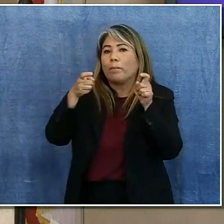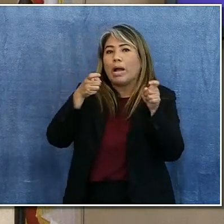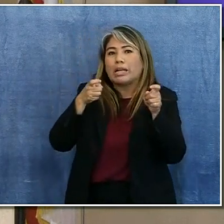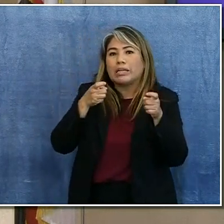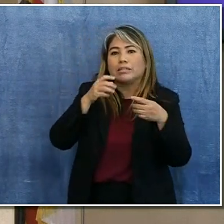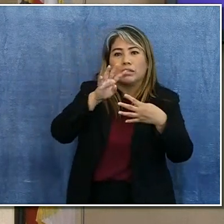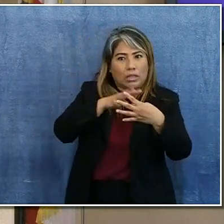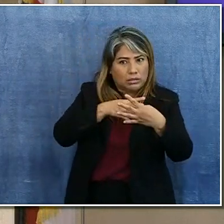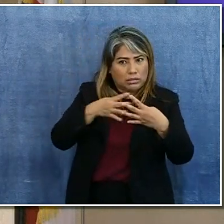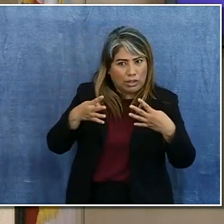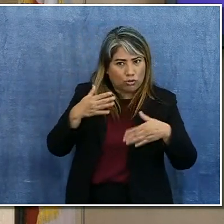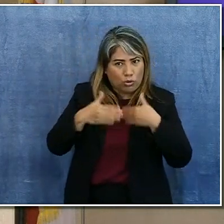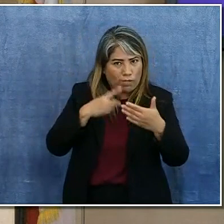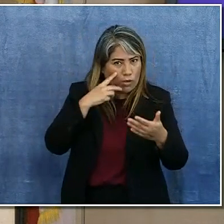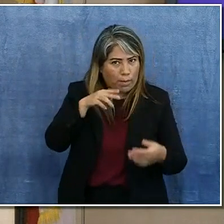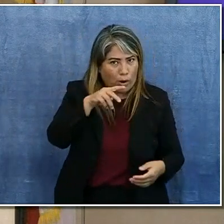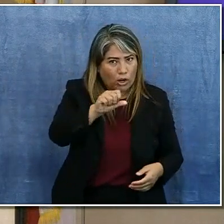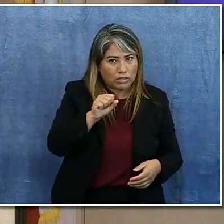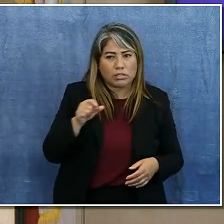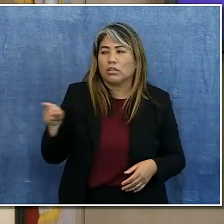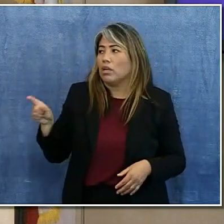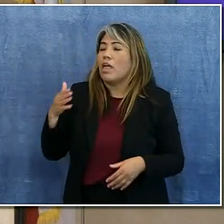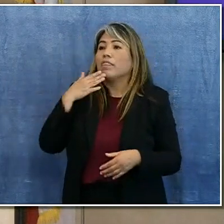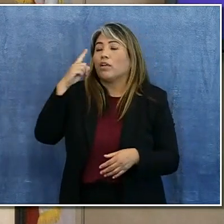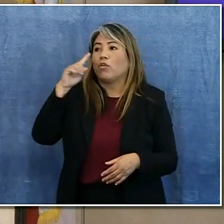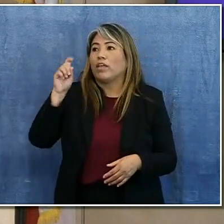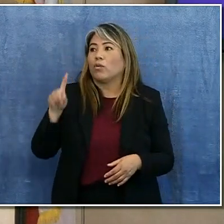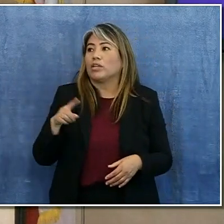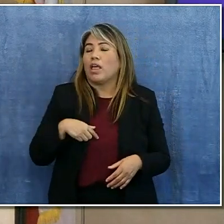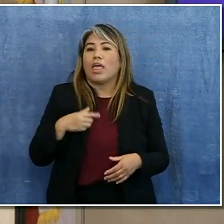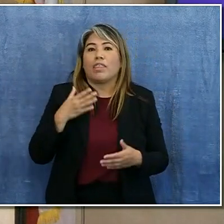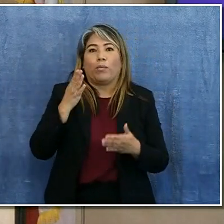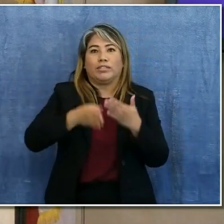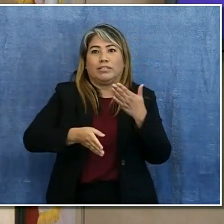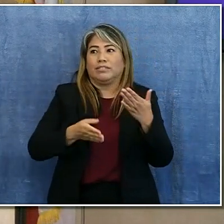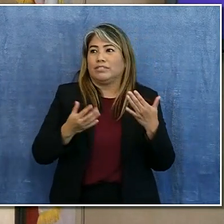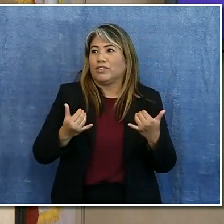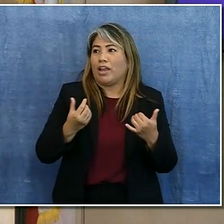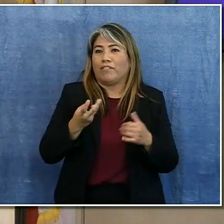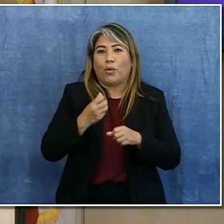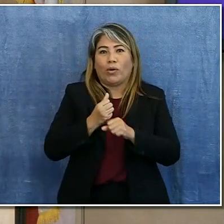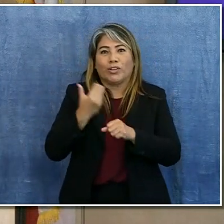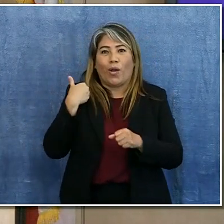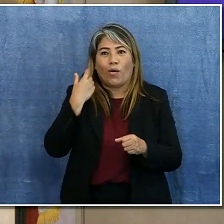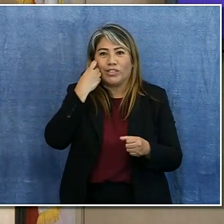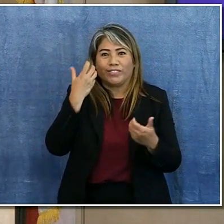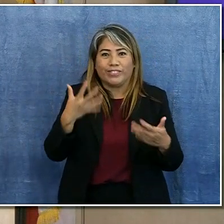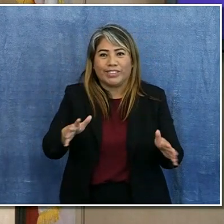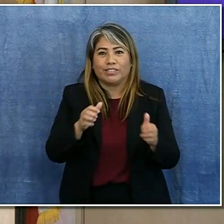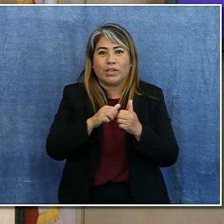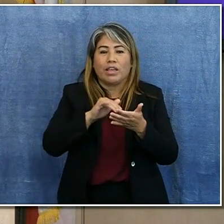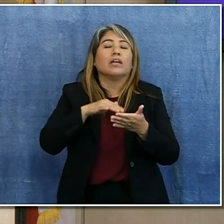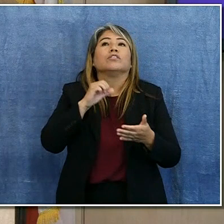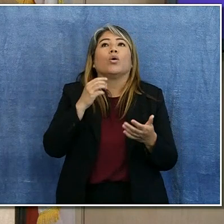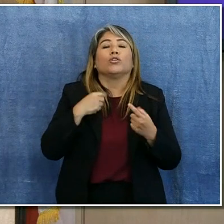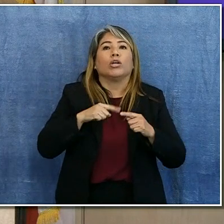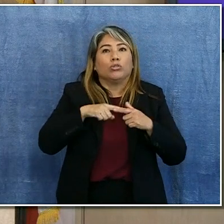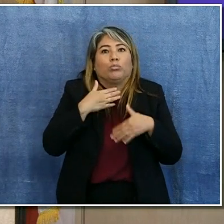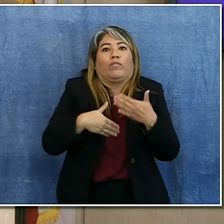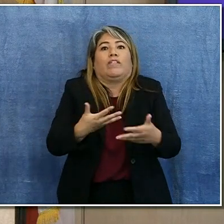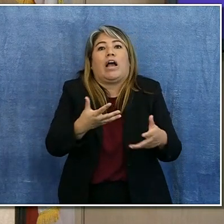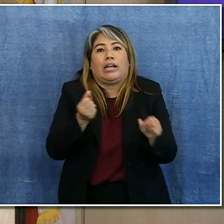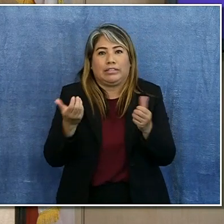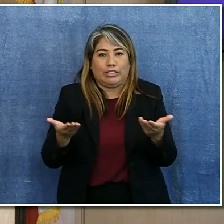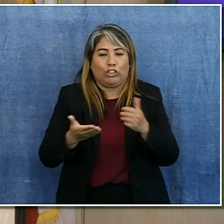use of parks? Thank you for that question. That was just approved today, just a few hours ago. And so we do try to move fast at the county.